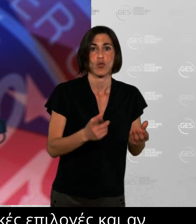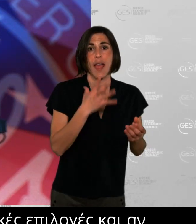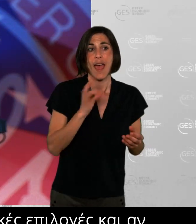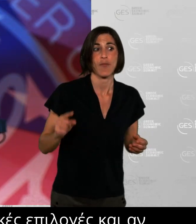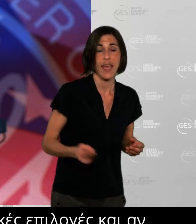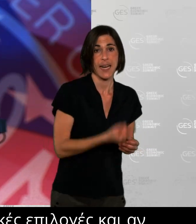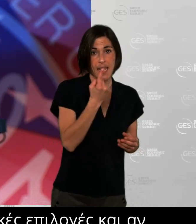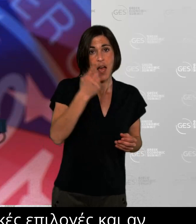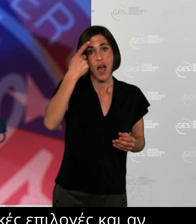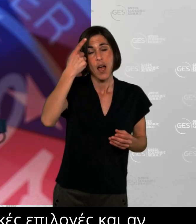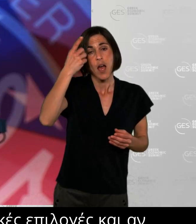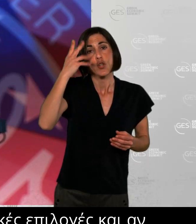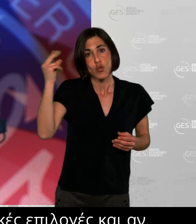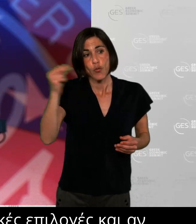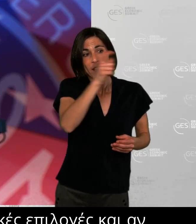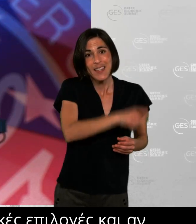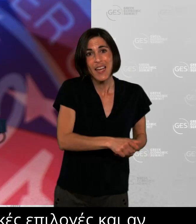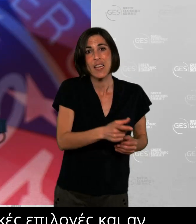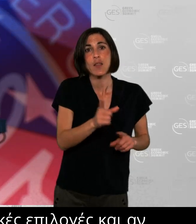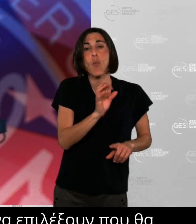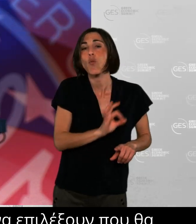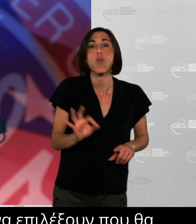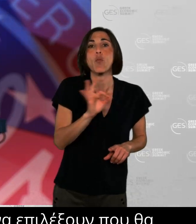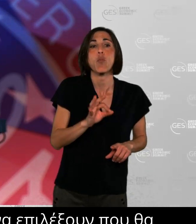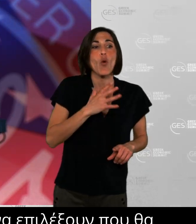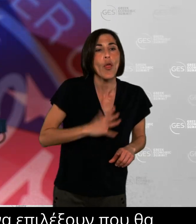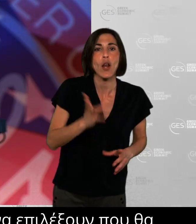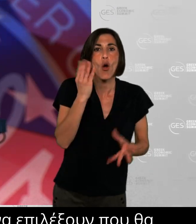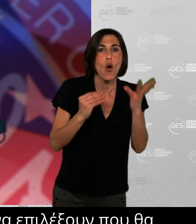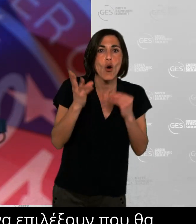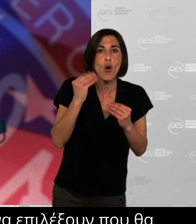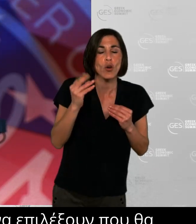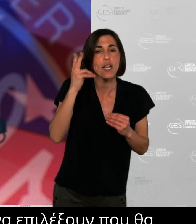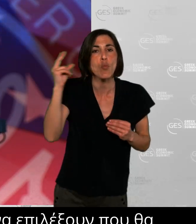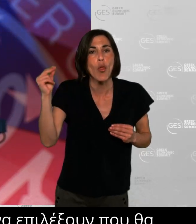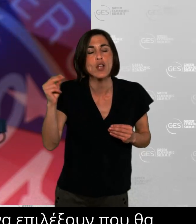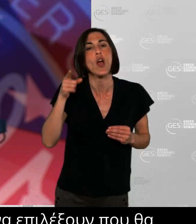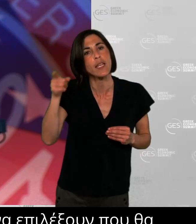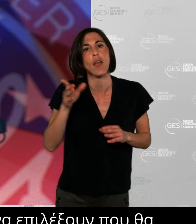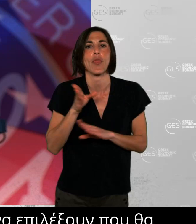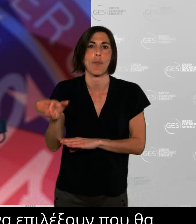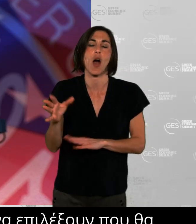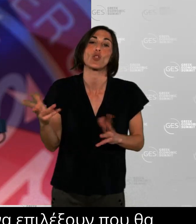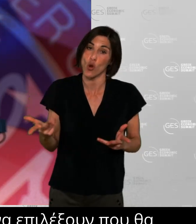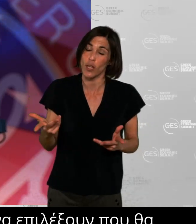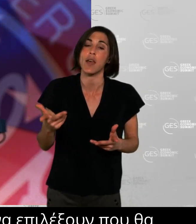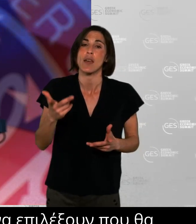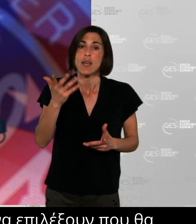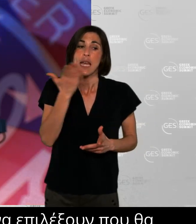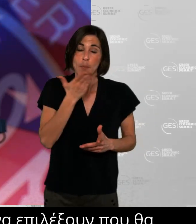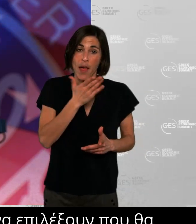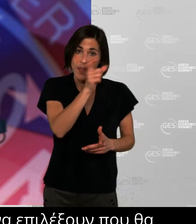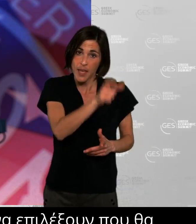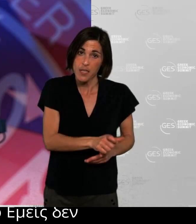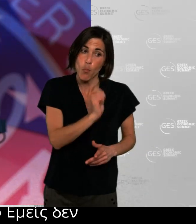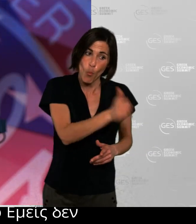up more options. I think more students would be able to find the schools that meet their needs here in the country, and that would help